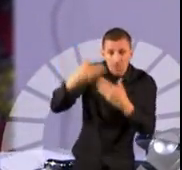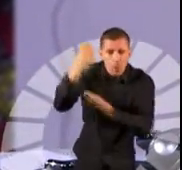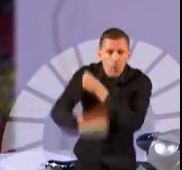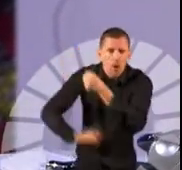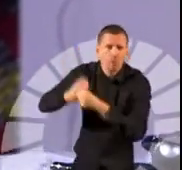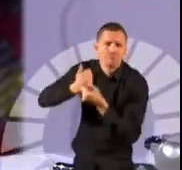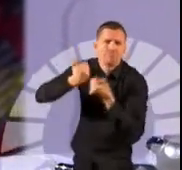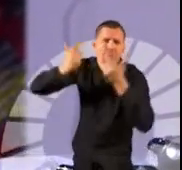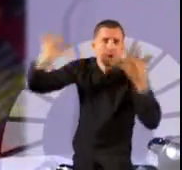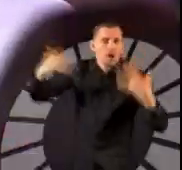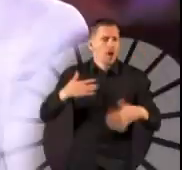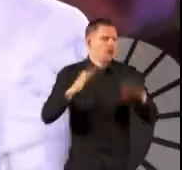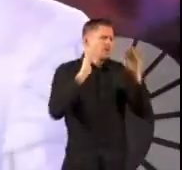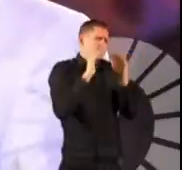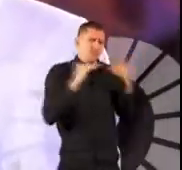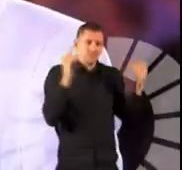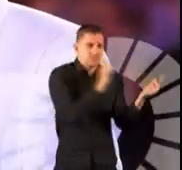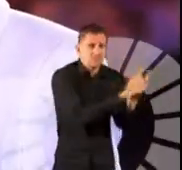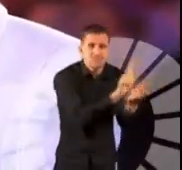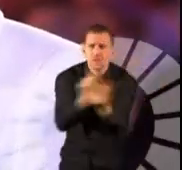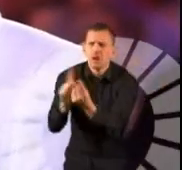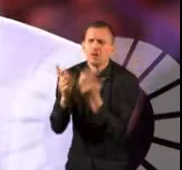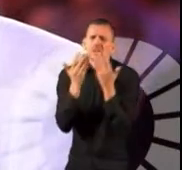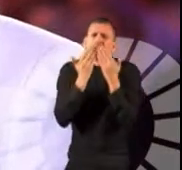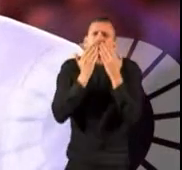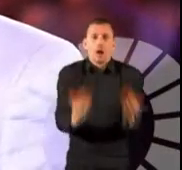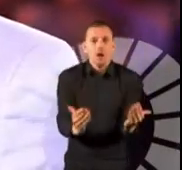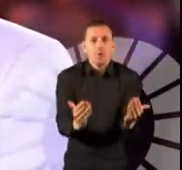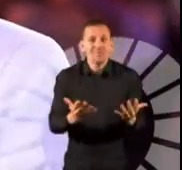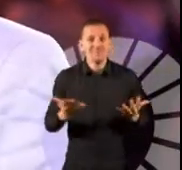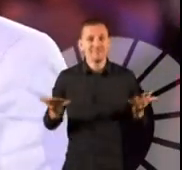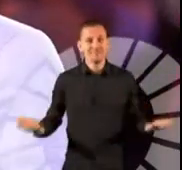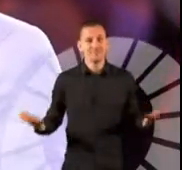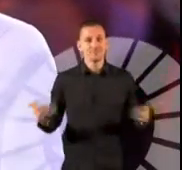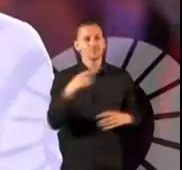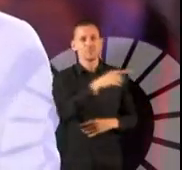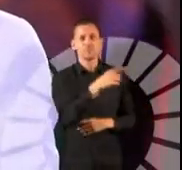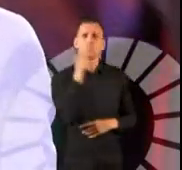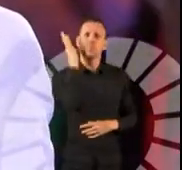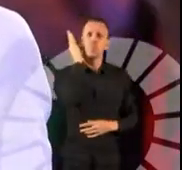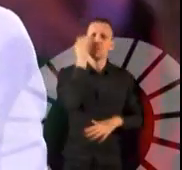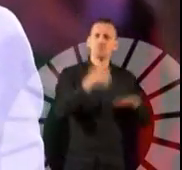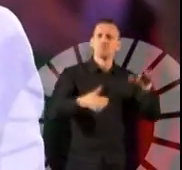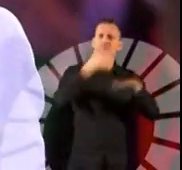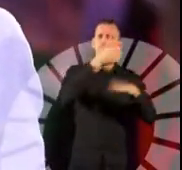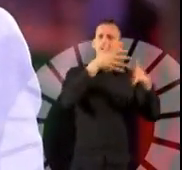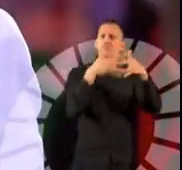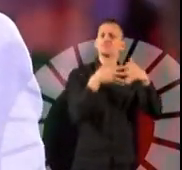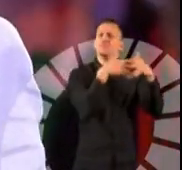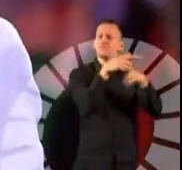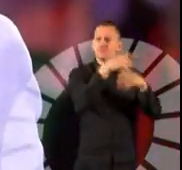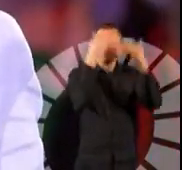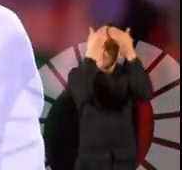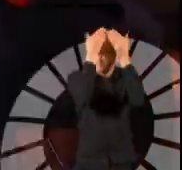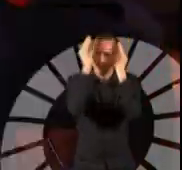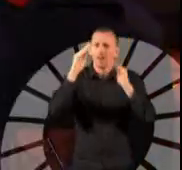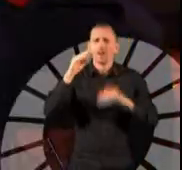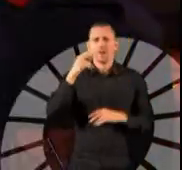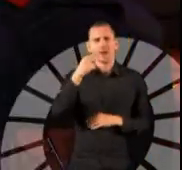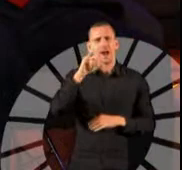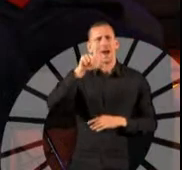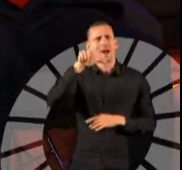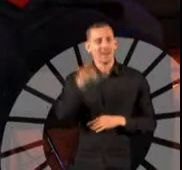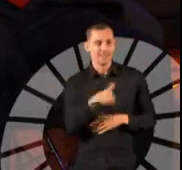President Macron, I'd like to thank you so much for your leadership on girls' education and education in general across the years. You've